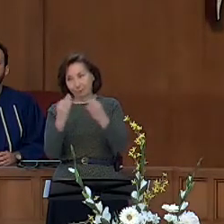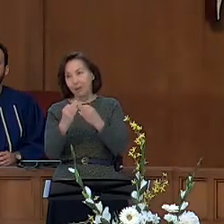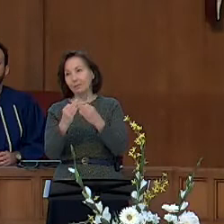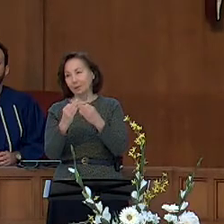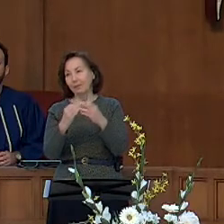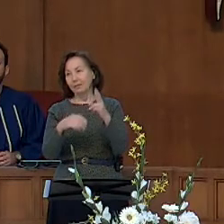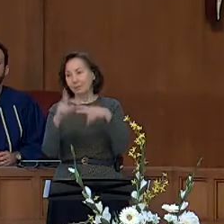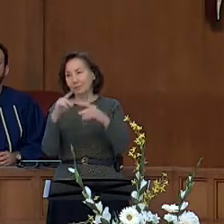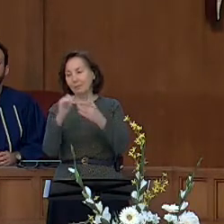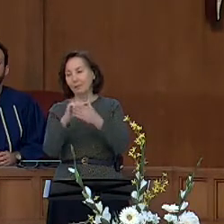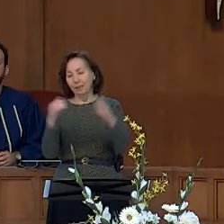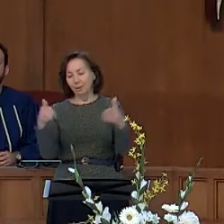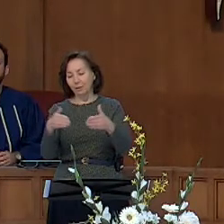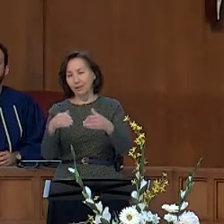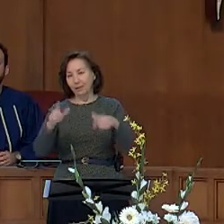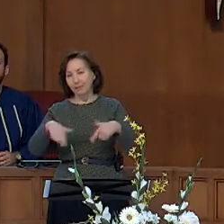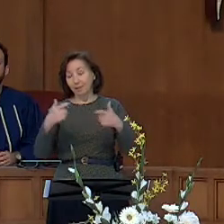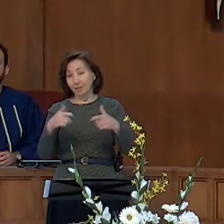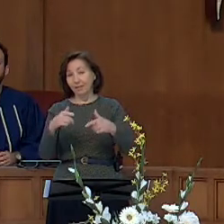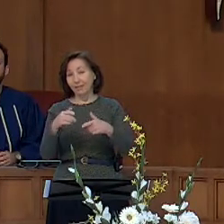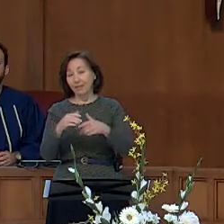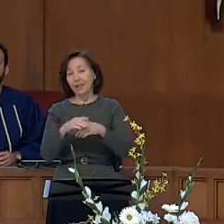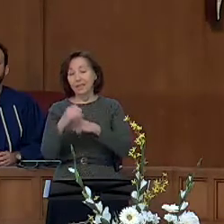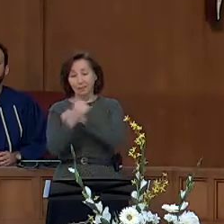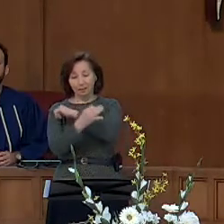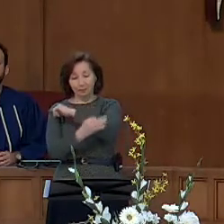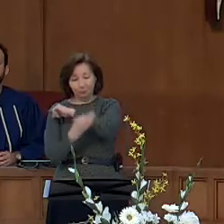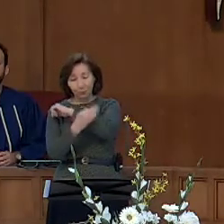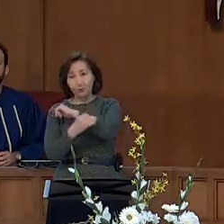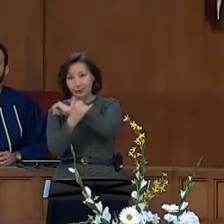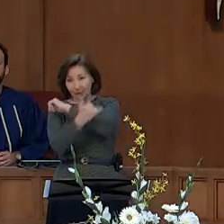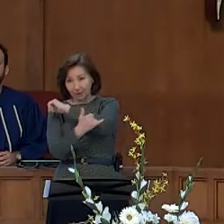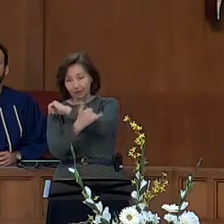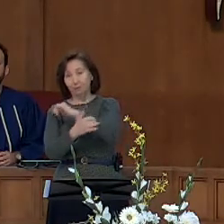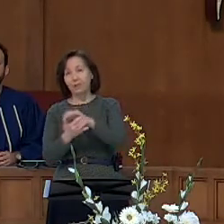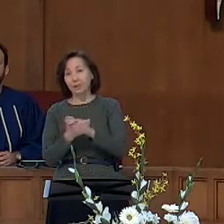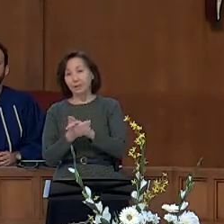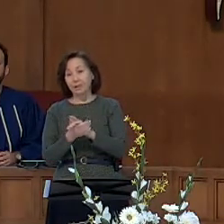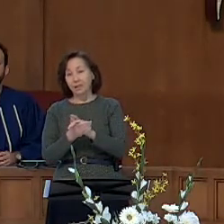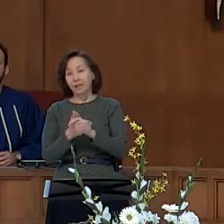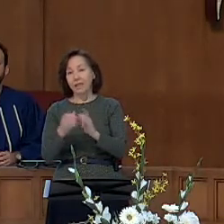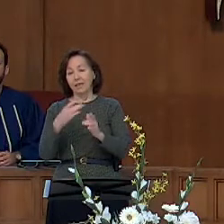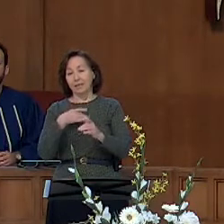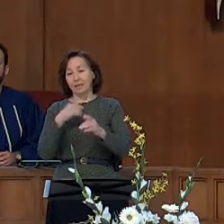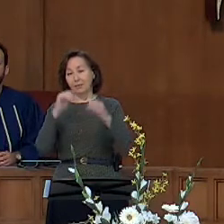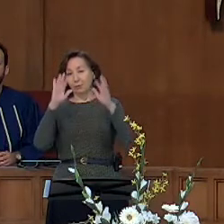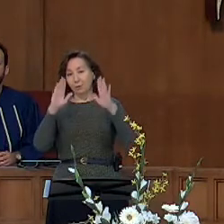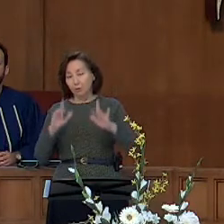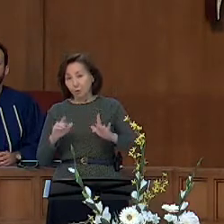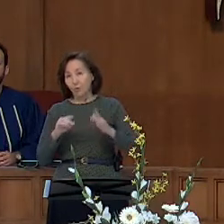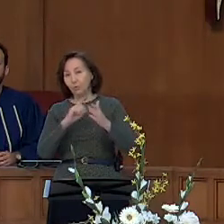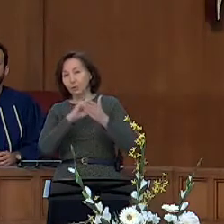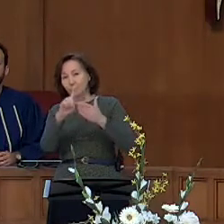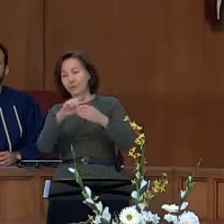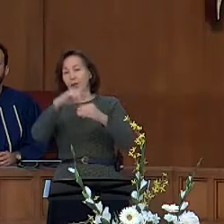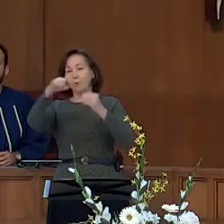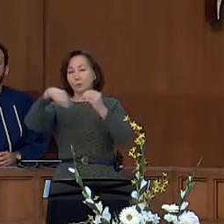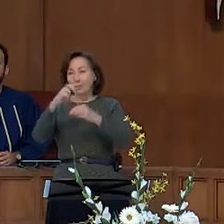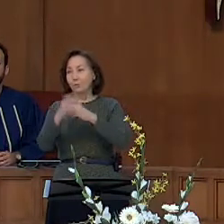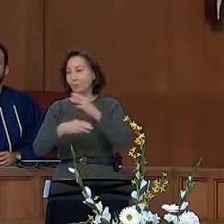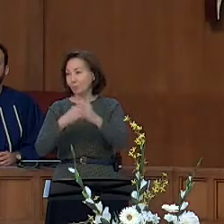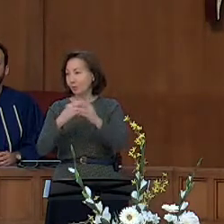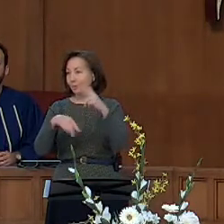that lost their lives in northern Pakistan in the amazing snowstorm of northern Pakistan this week. Around the world,